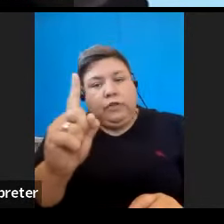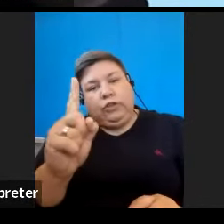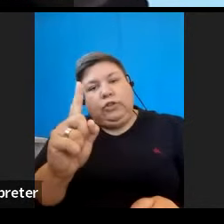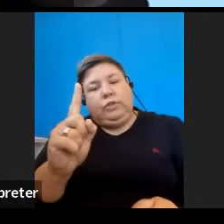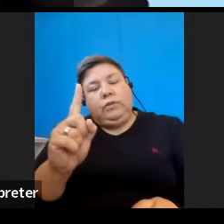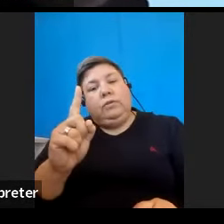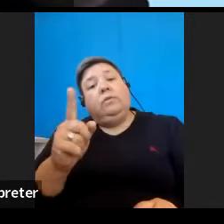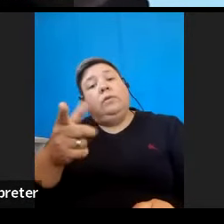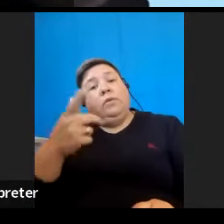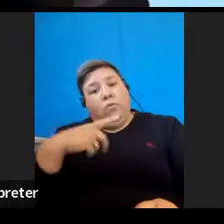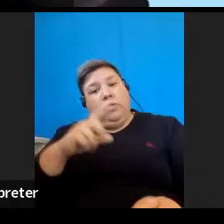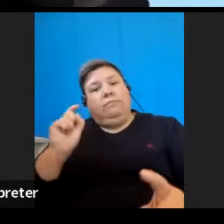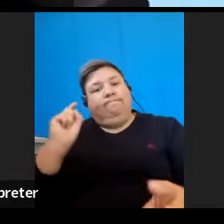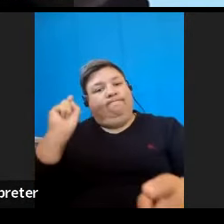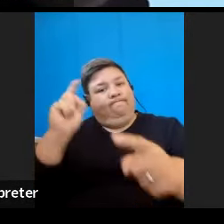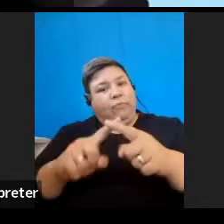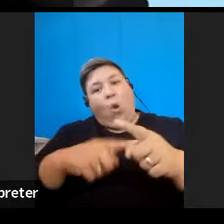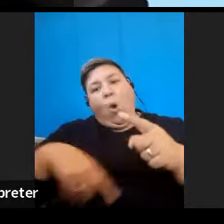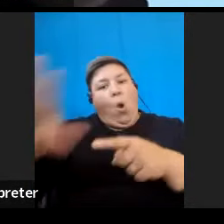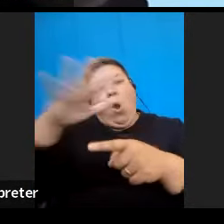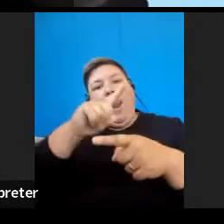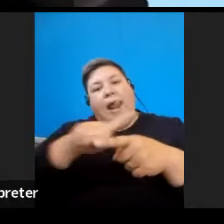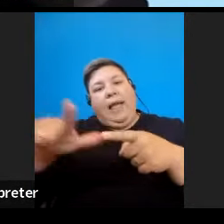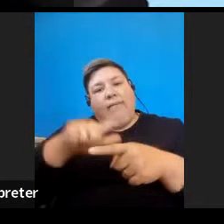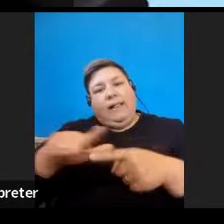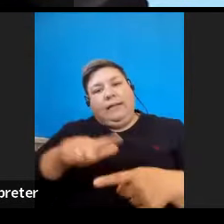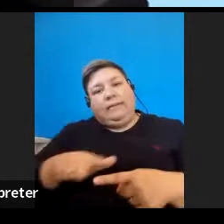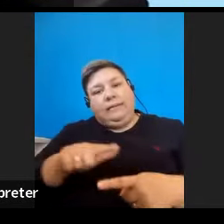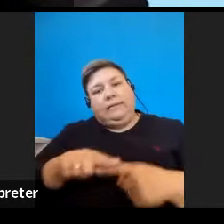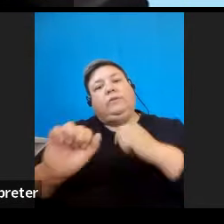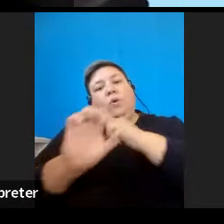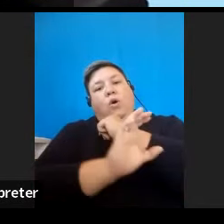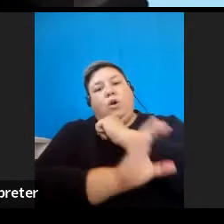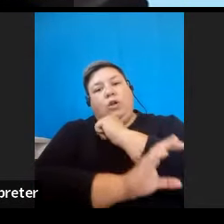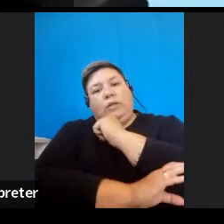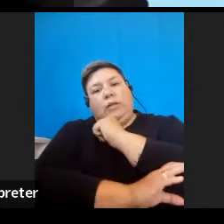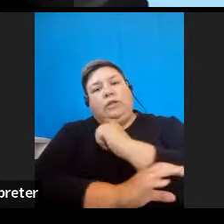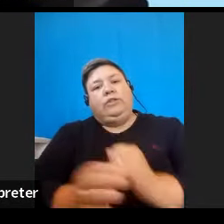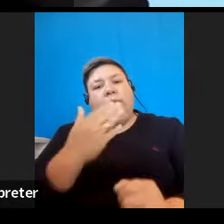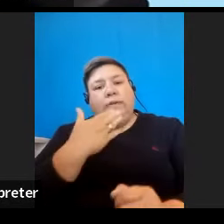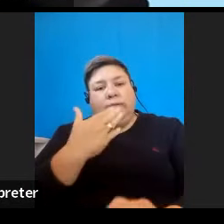will cut across all the levels of accreditation. Thank you, moderator.